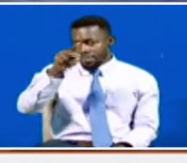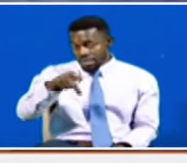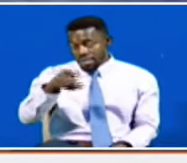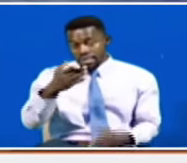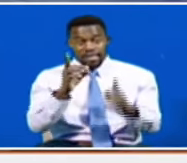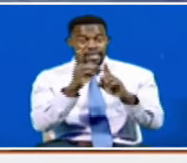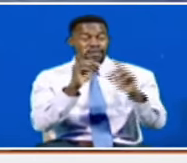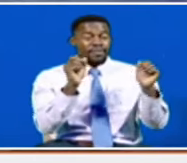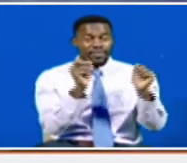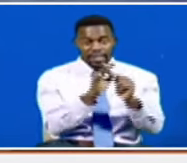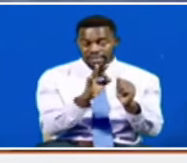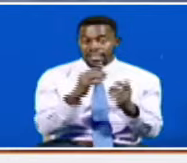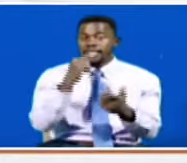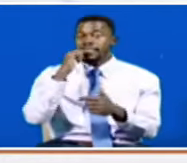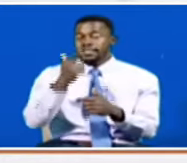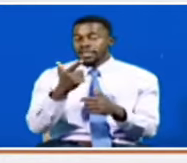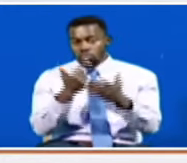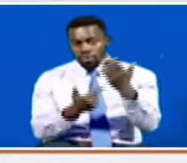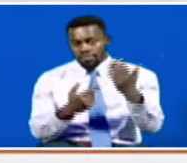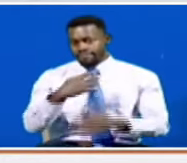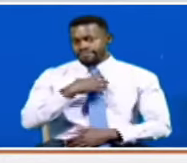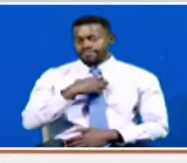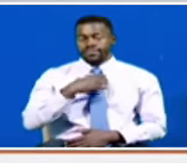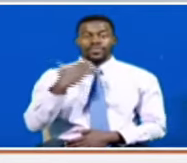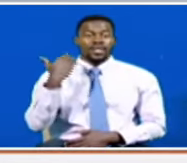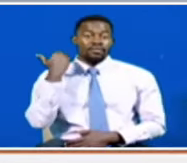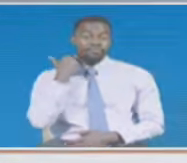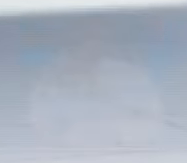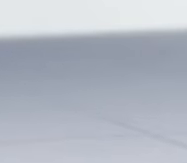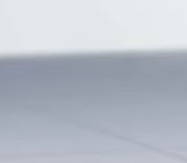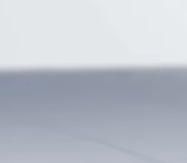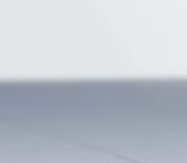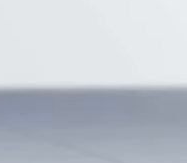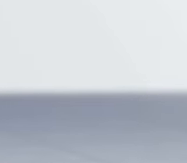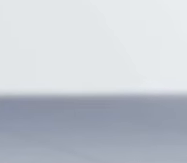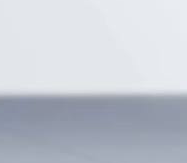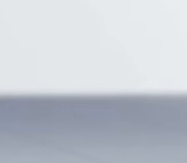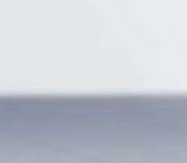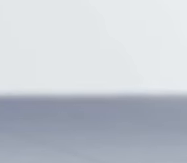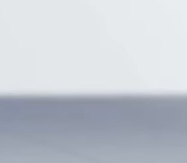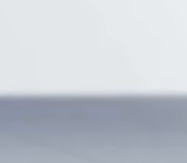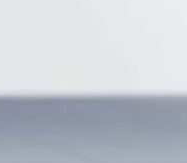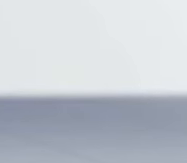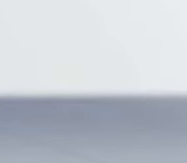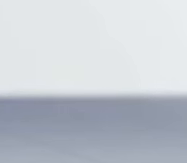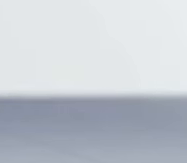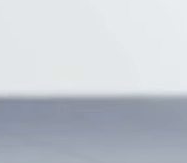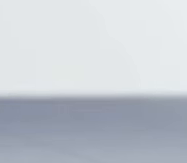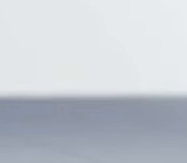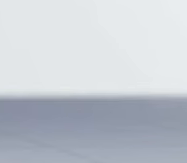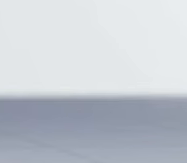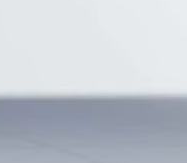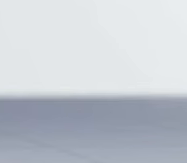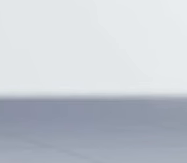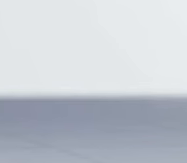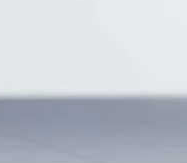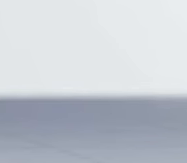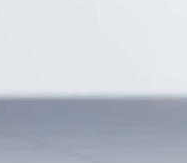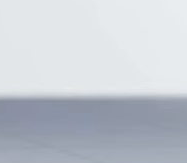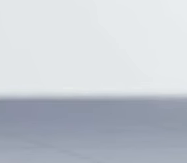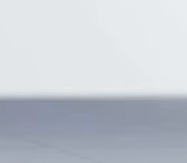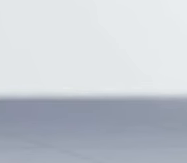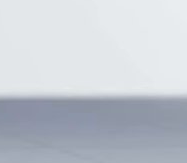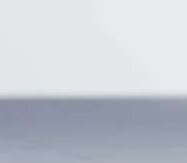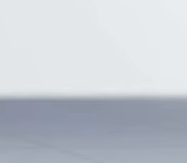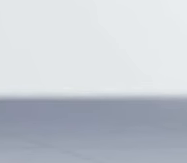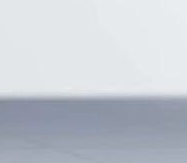directed the former Murang'a governor, former county secretary Patrick Mukuria, his former personal assistant Muturi Karanja, and